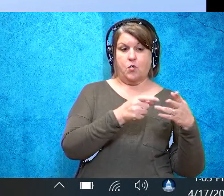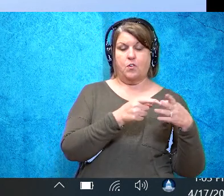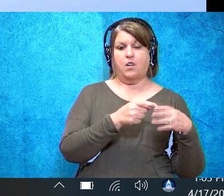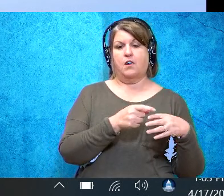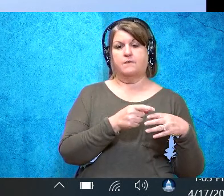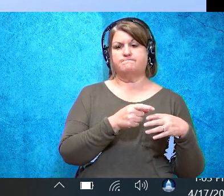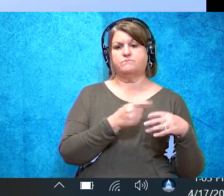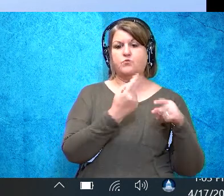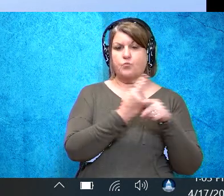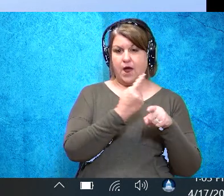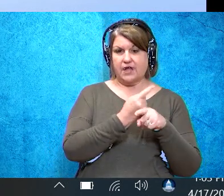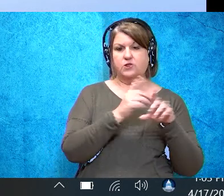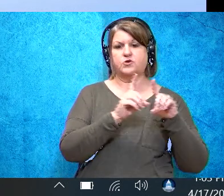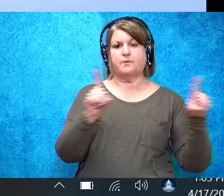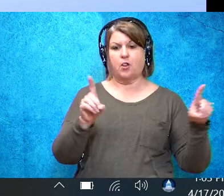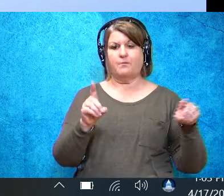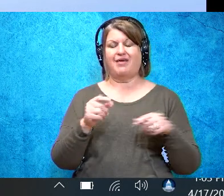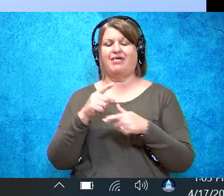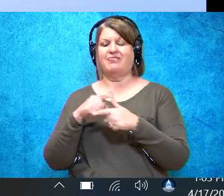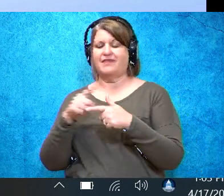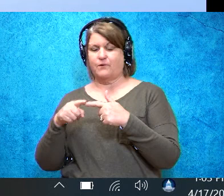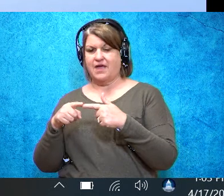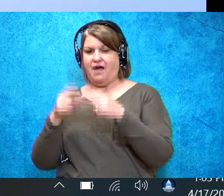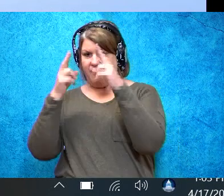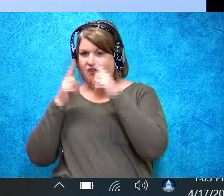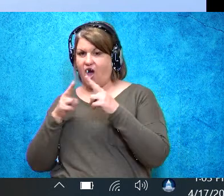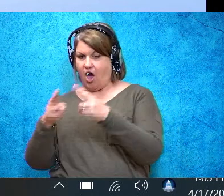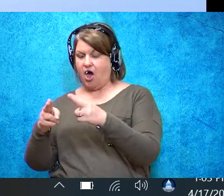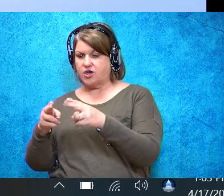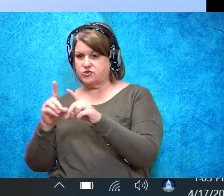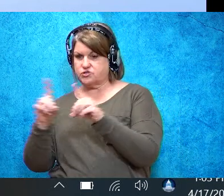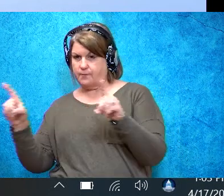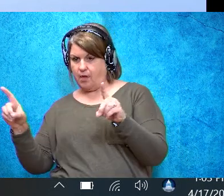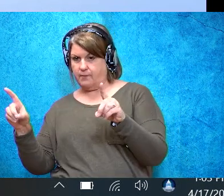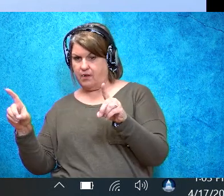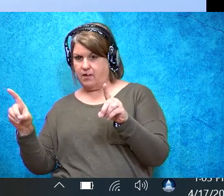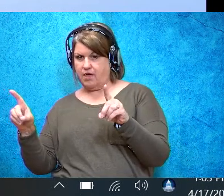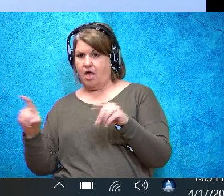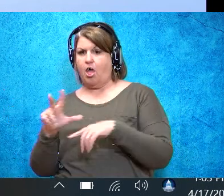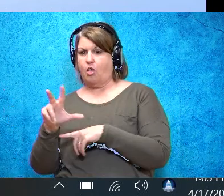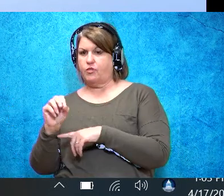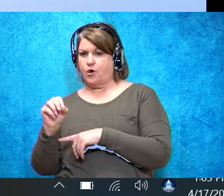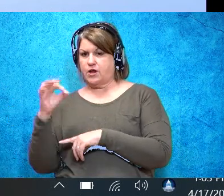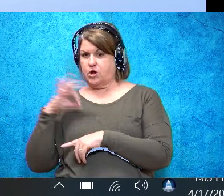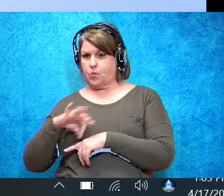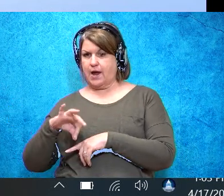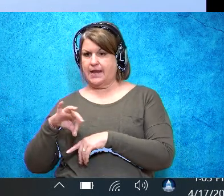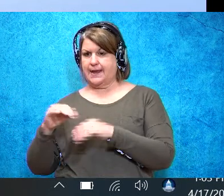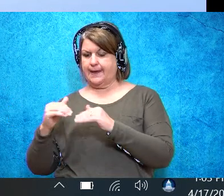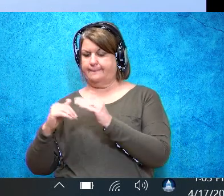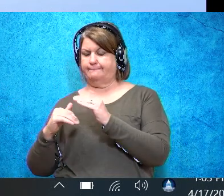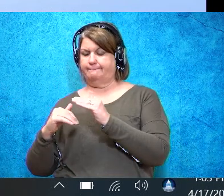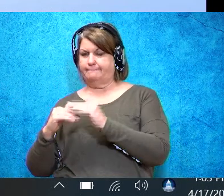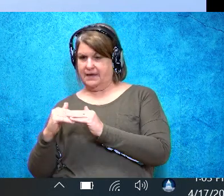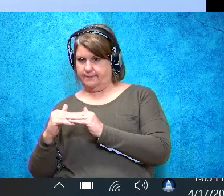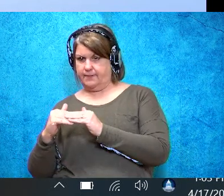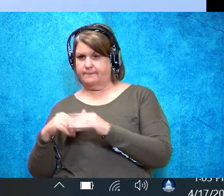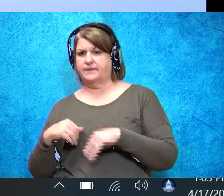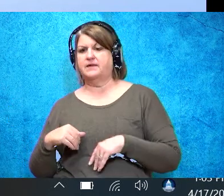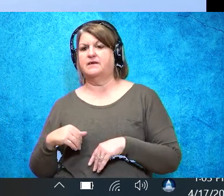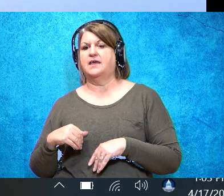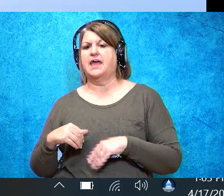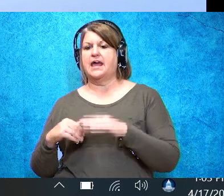have what we call the honors diploma. That would be a 30 credit minimum, and you must have a minimum GPA of